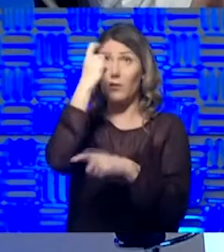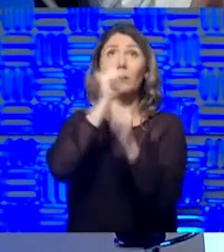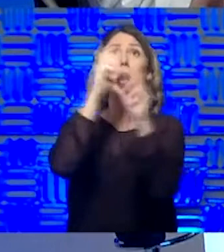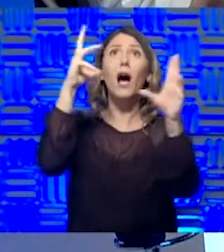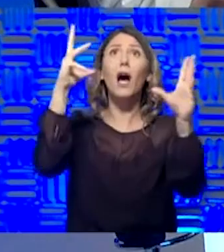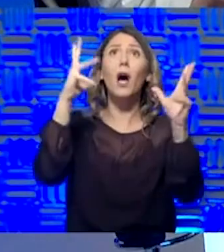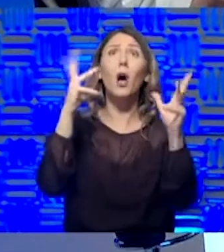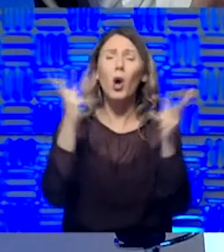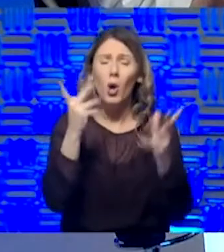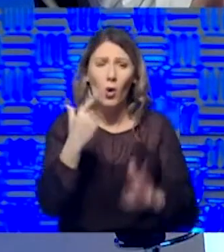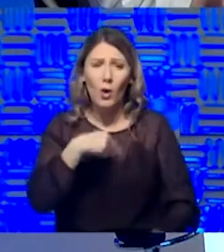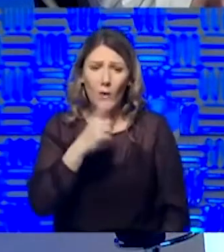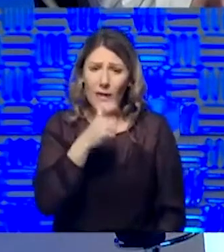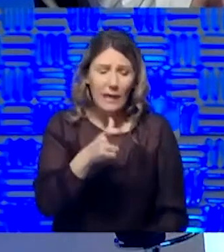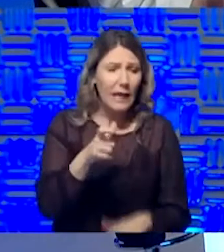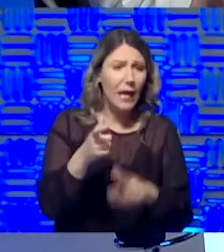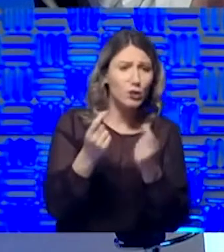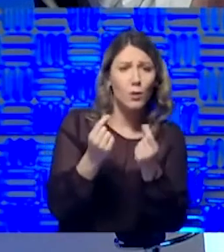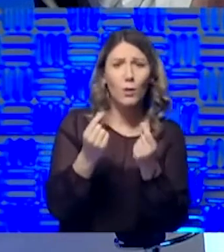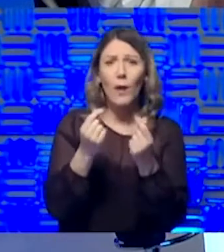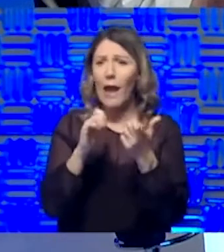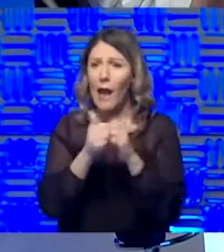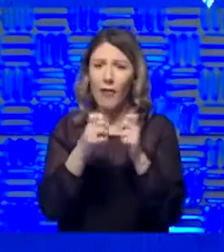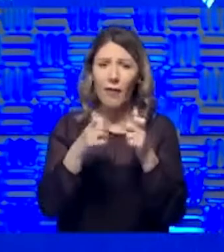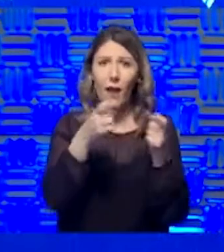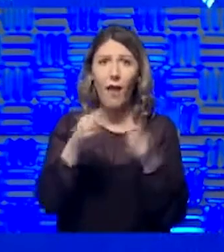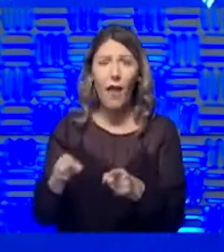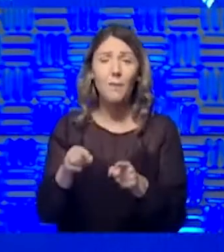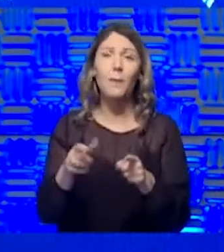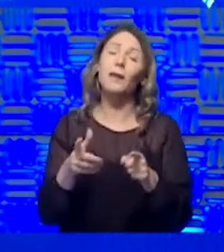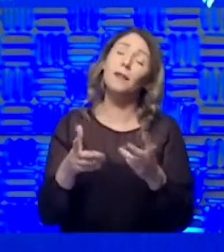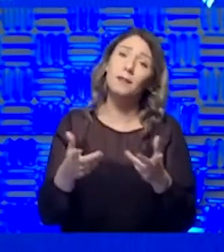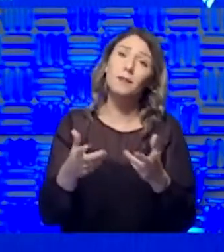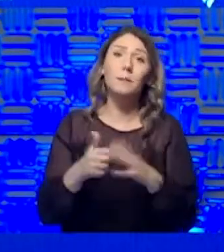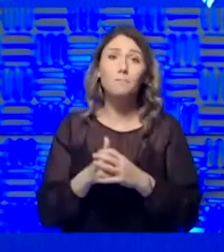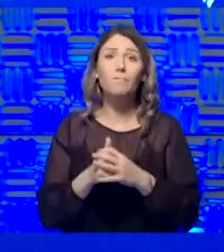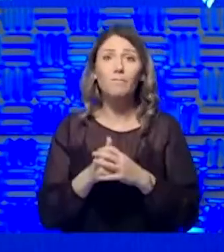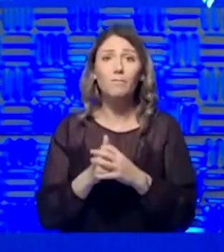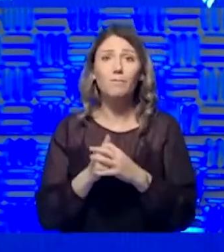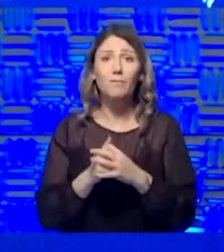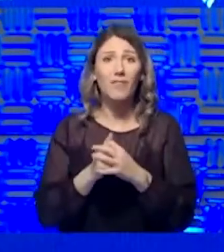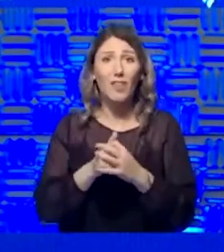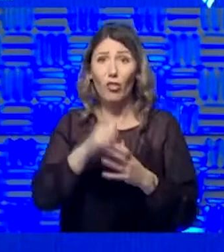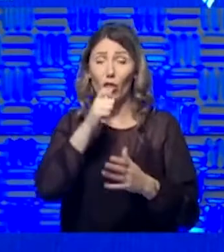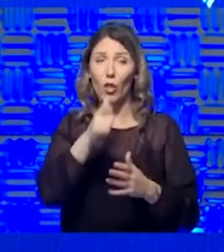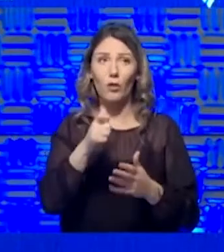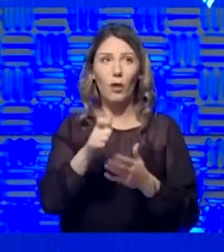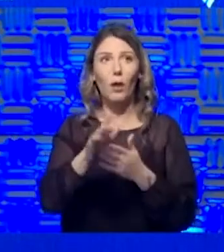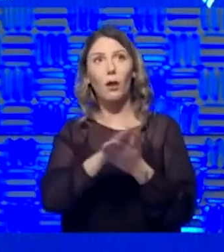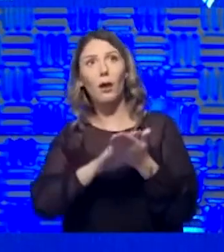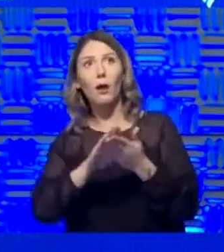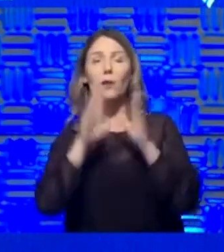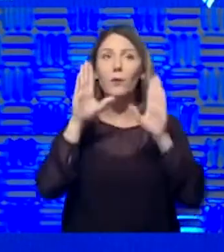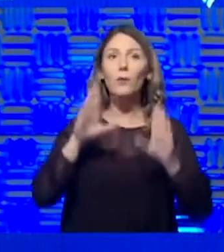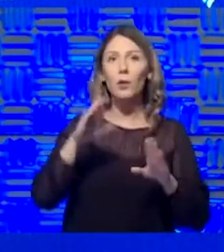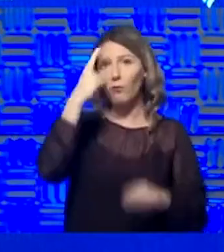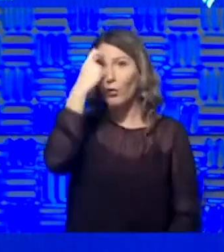what do we not do? What do we not think of? How did that happen? And they're not pleasant dreams.